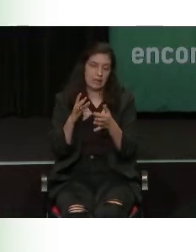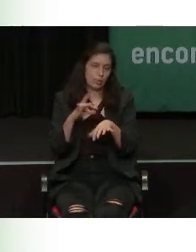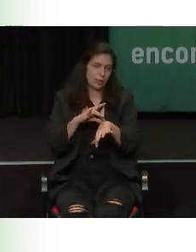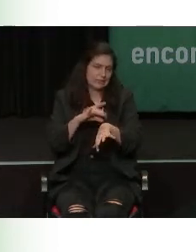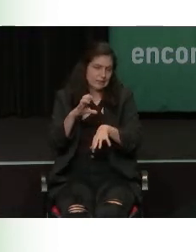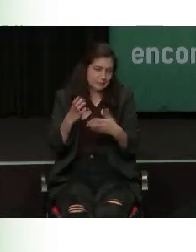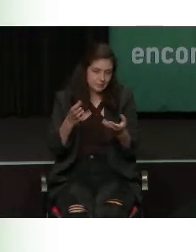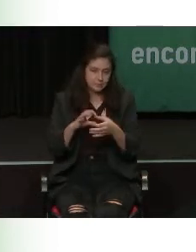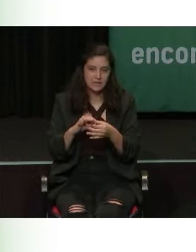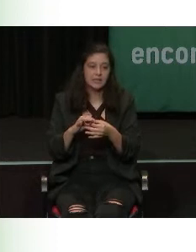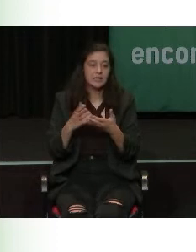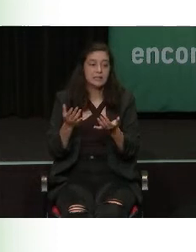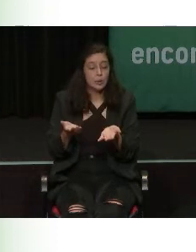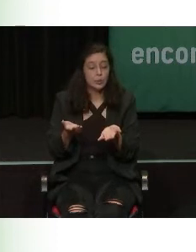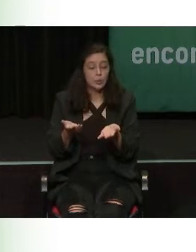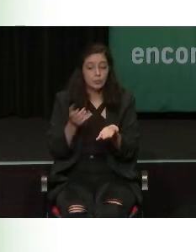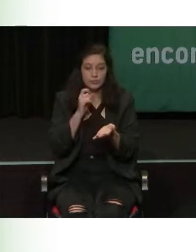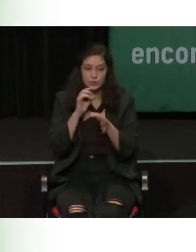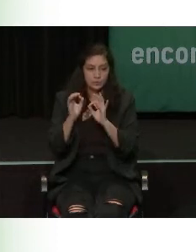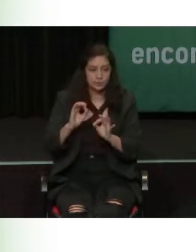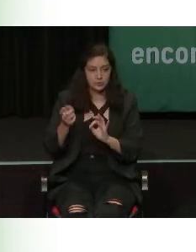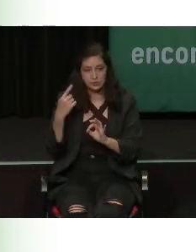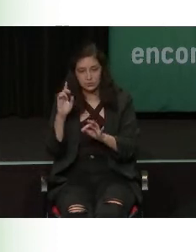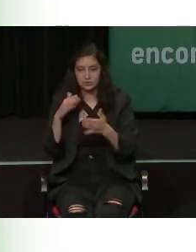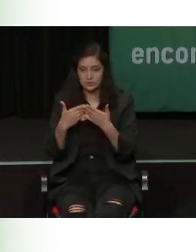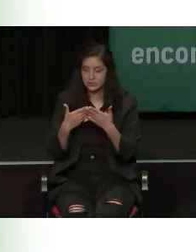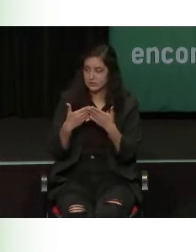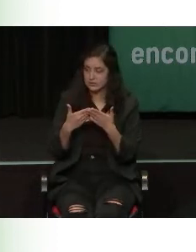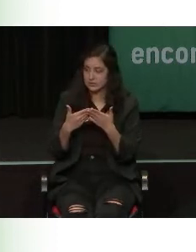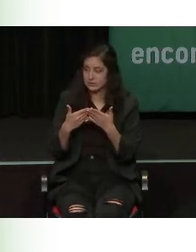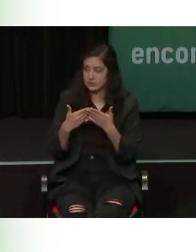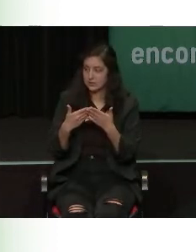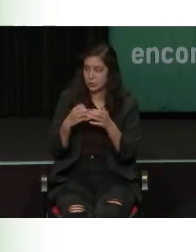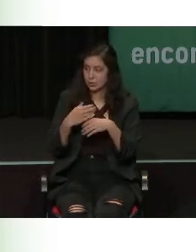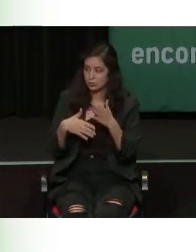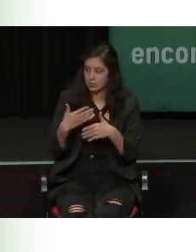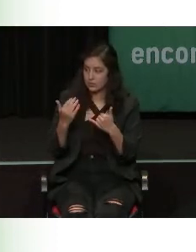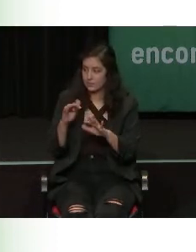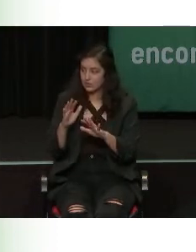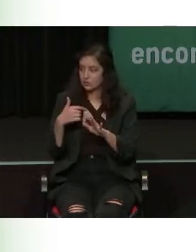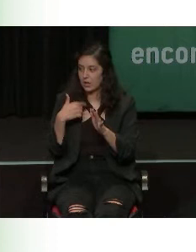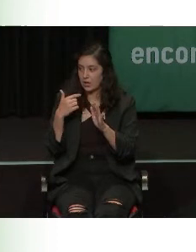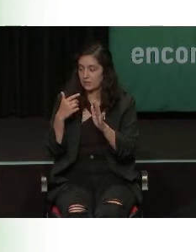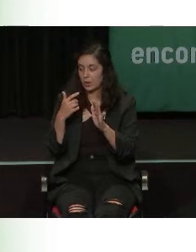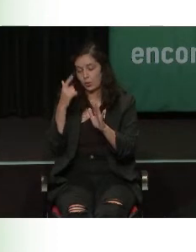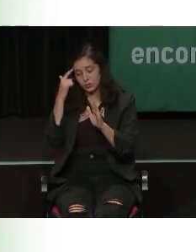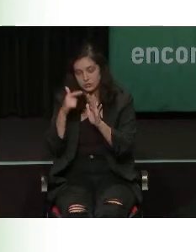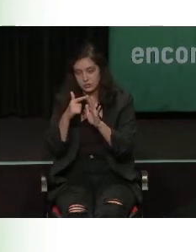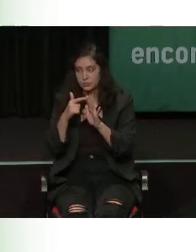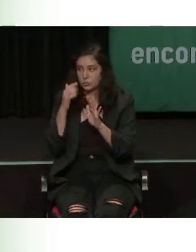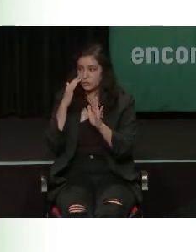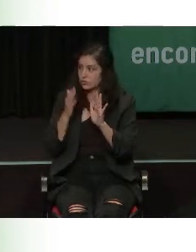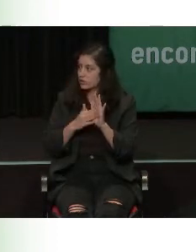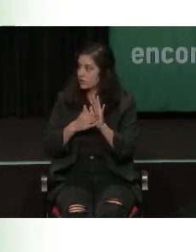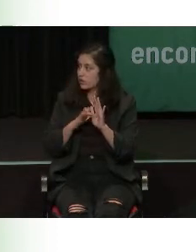to make a new non-proprietary process, non-infringement process, and to register it. Also, we